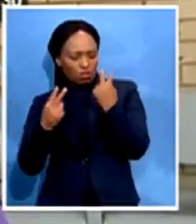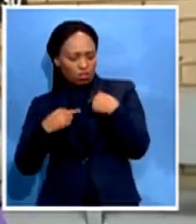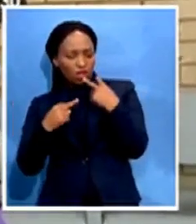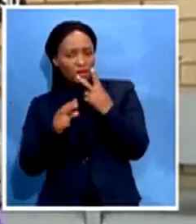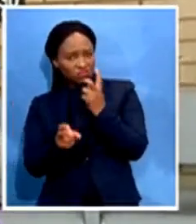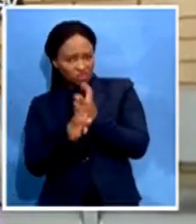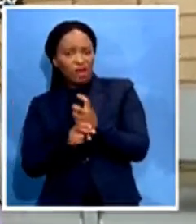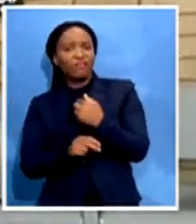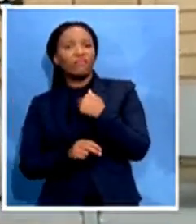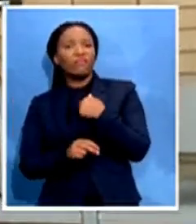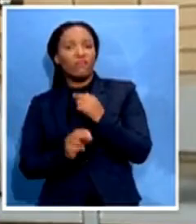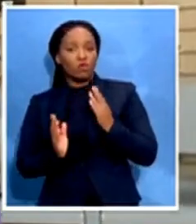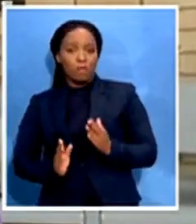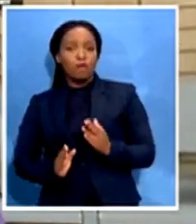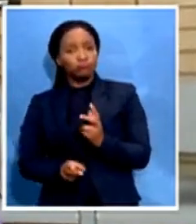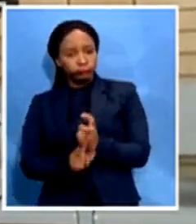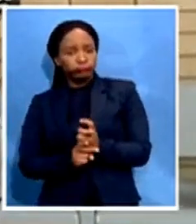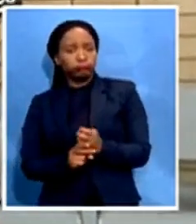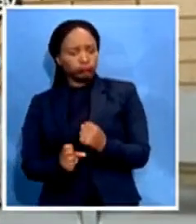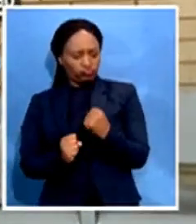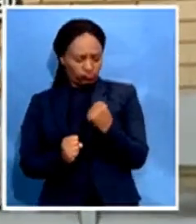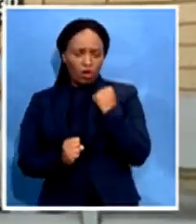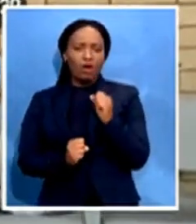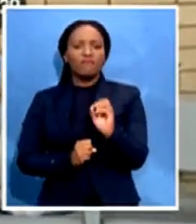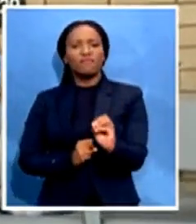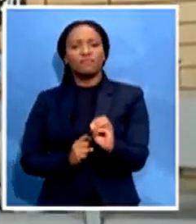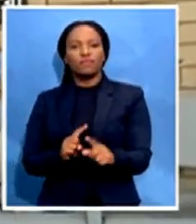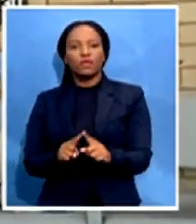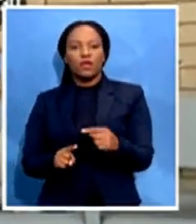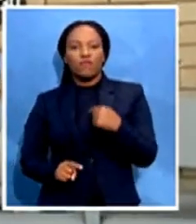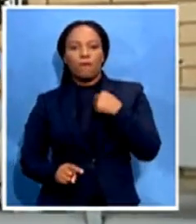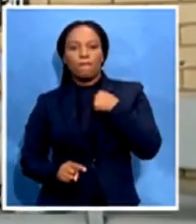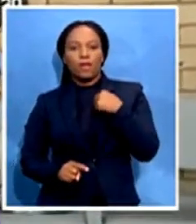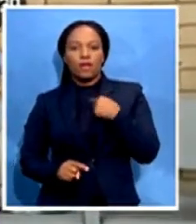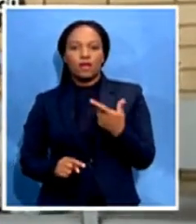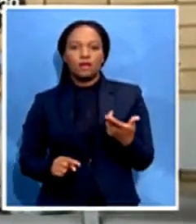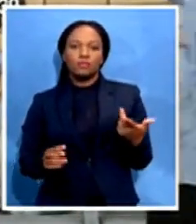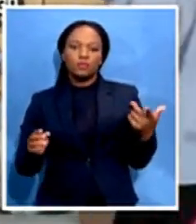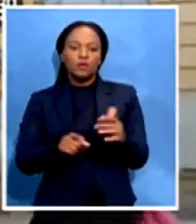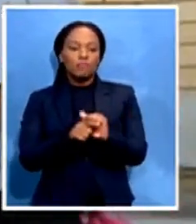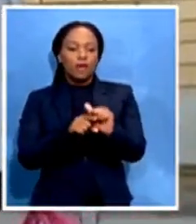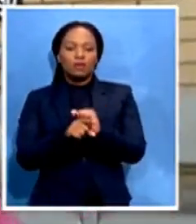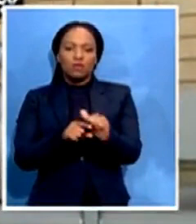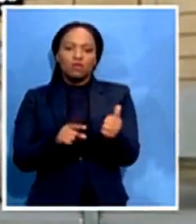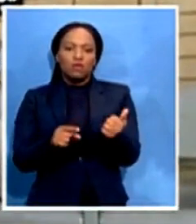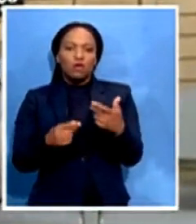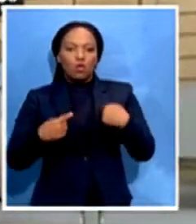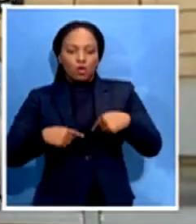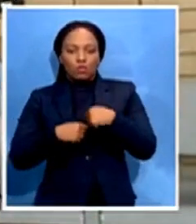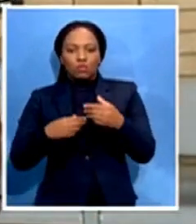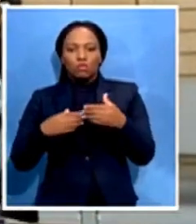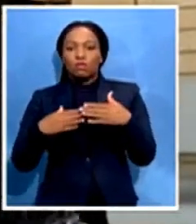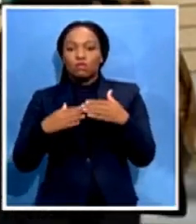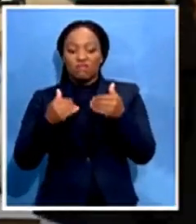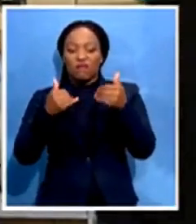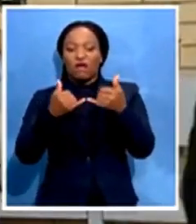frontline workers, I think, for me, for example, if we just put it down to practical levels, as frontline workers during that hard lockdown, we had to come to work every